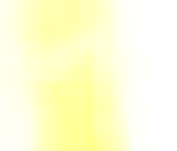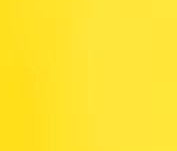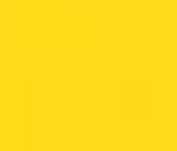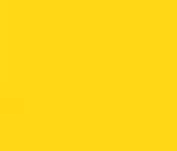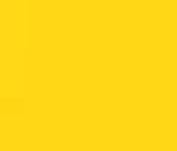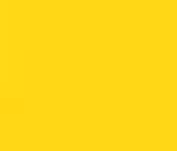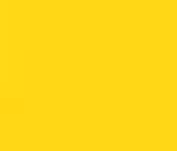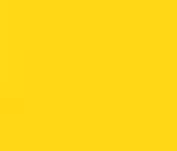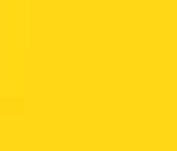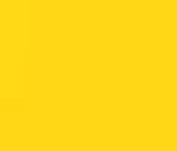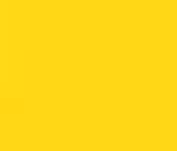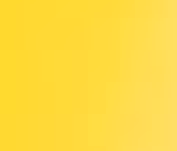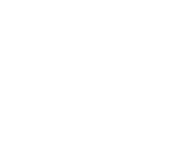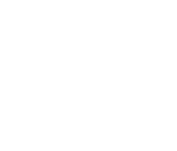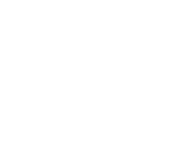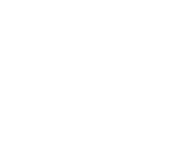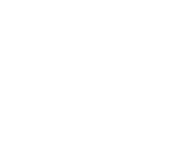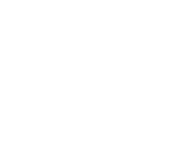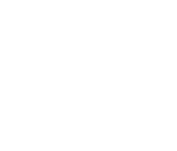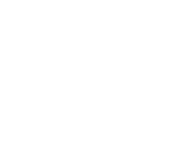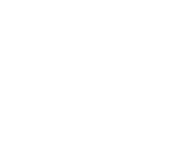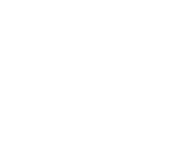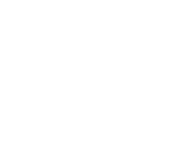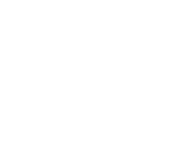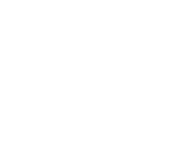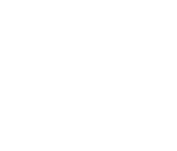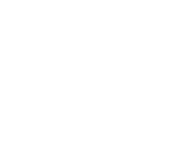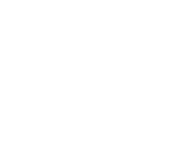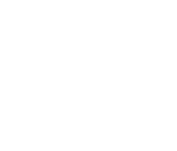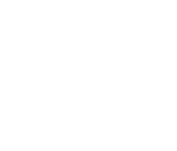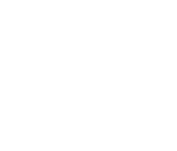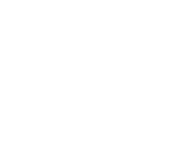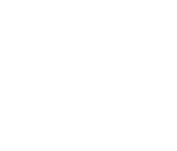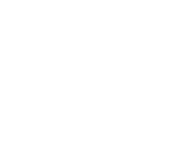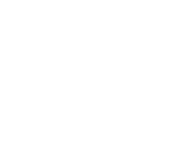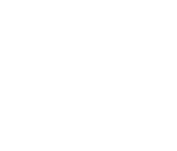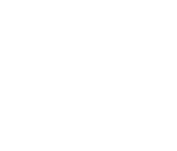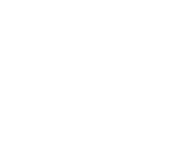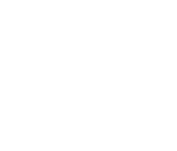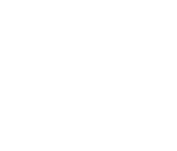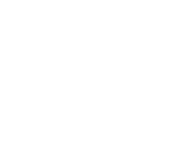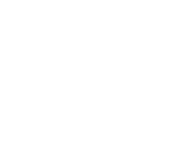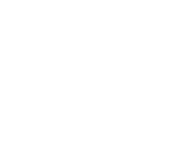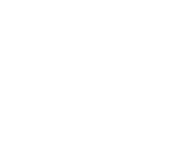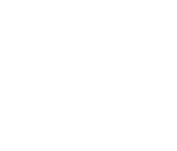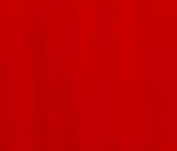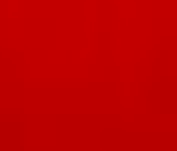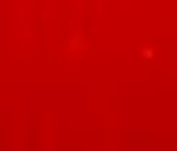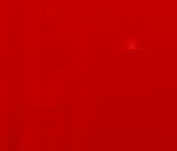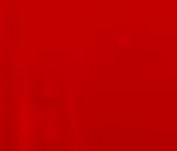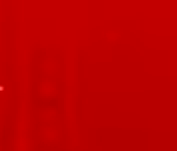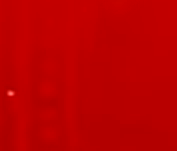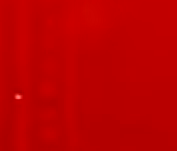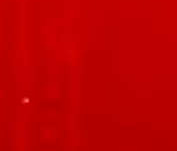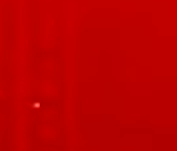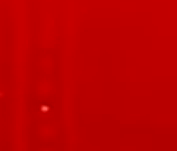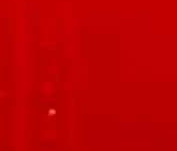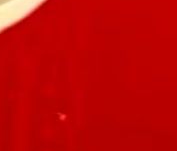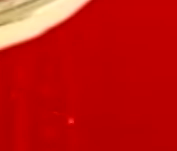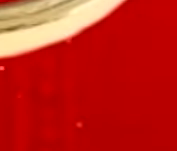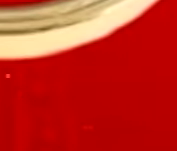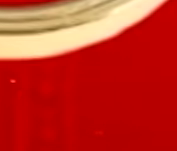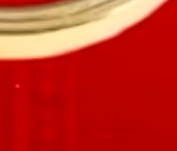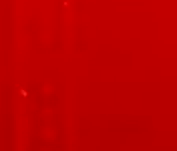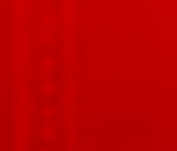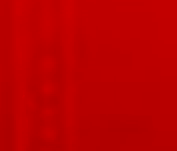theatre. Brought to you by the Kenya Film Commission. Film Kenya, capture Africa.